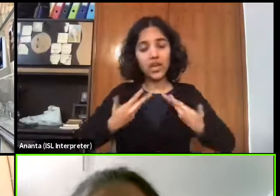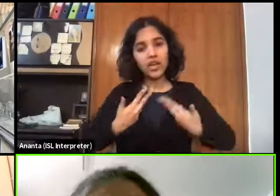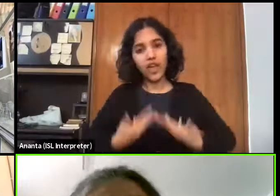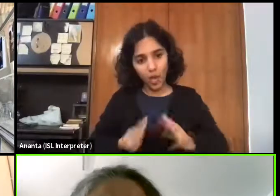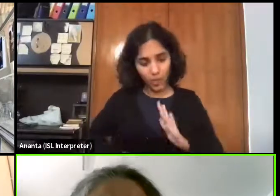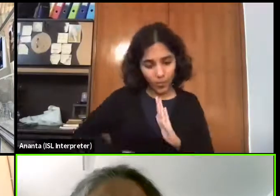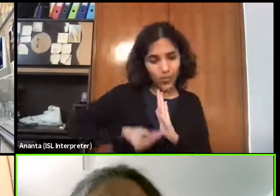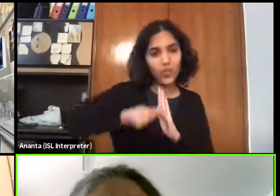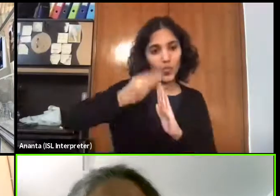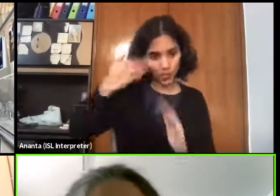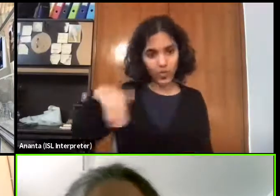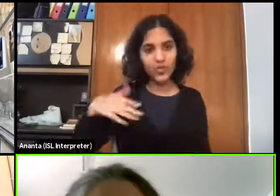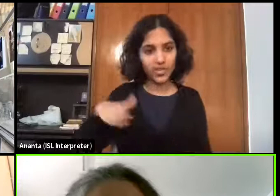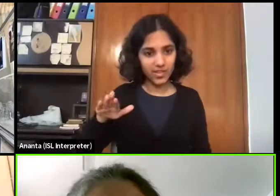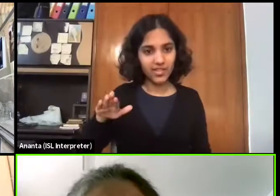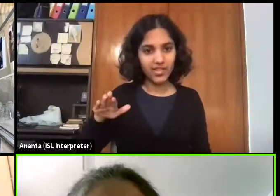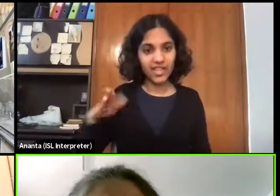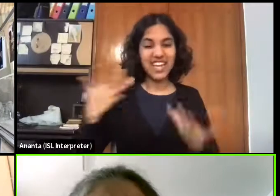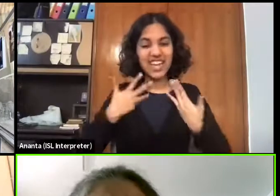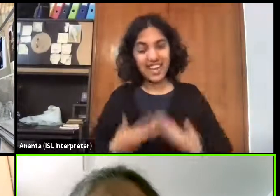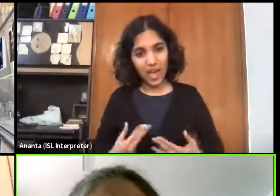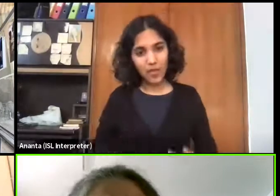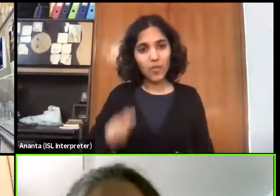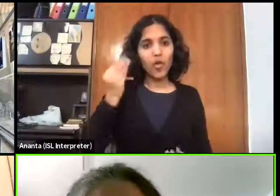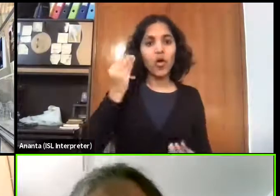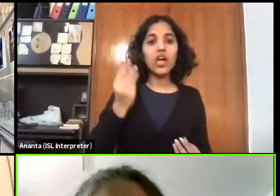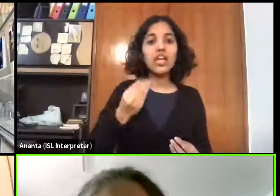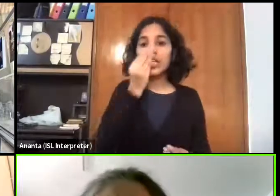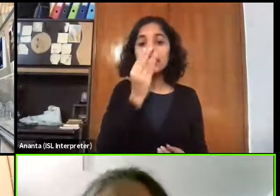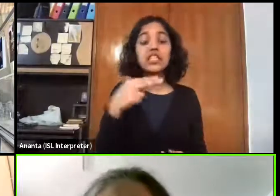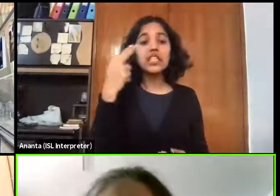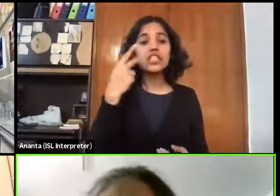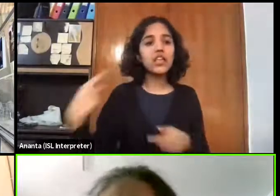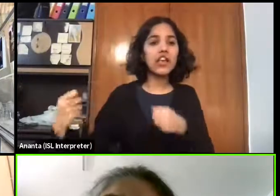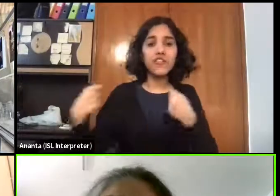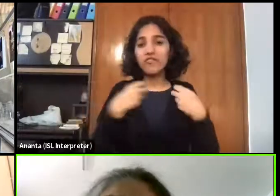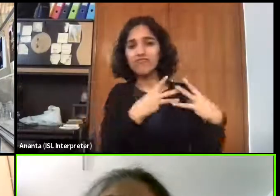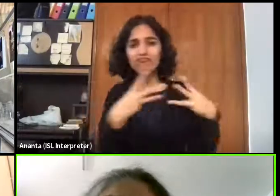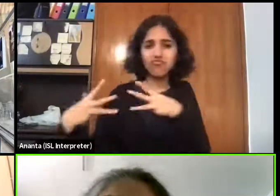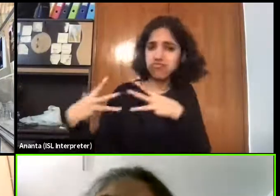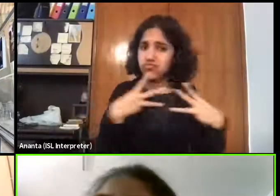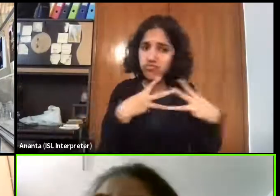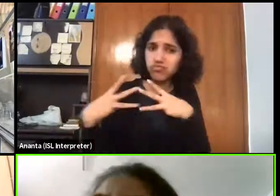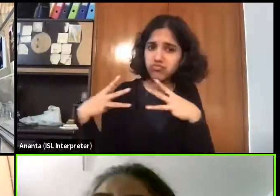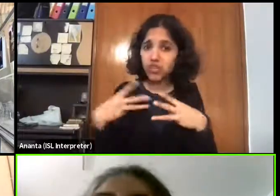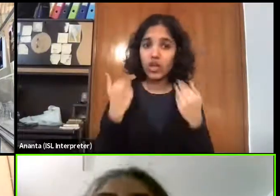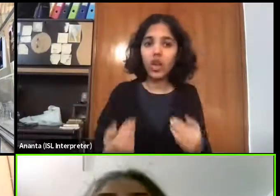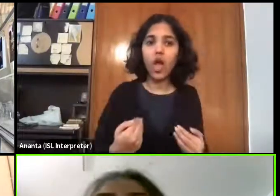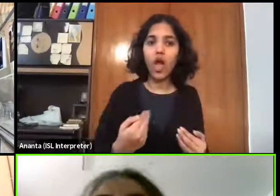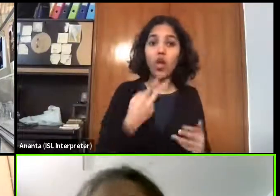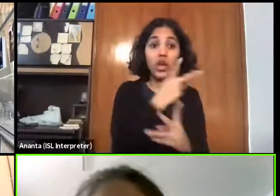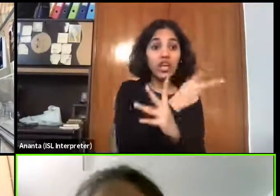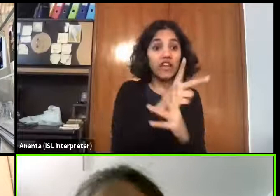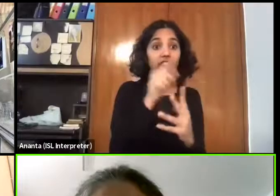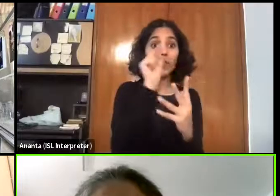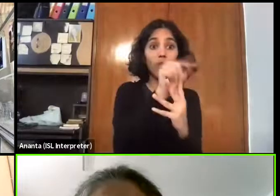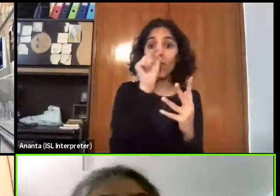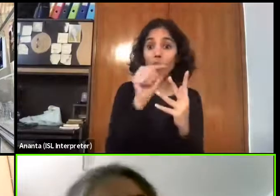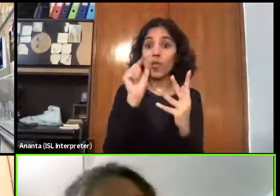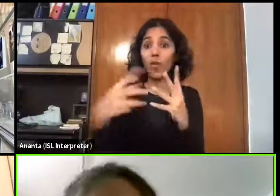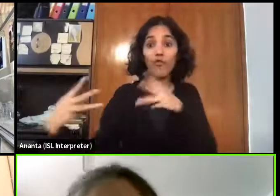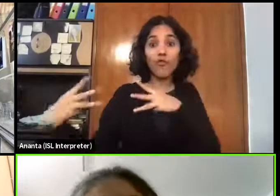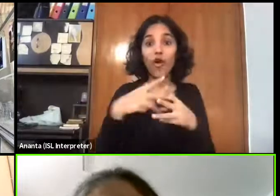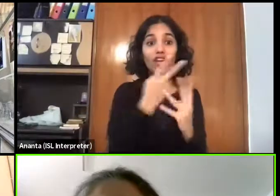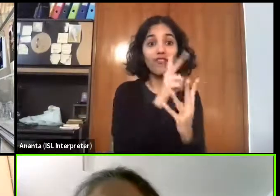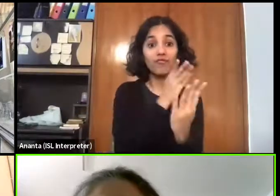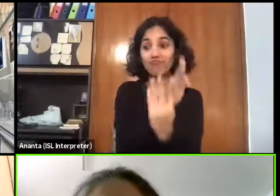tired. They may become more tired more easily because the battle that they are now facing is on many different fronts and